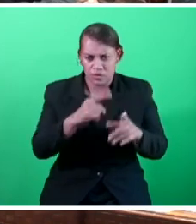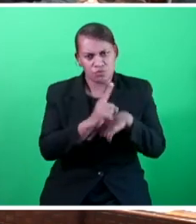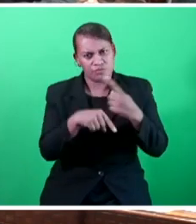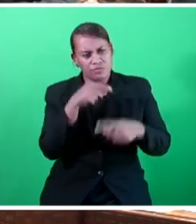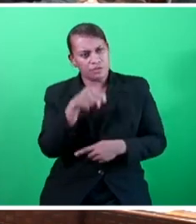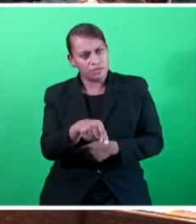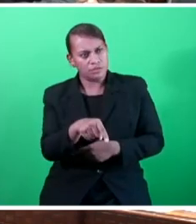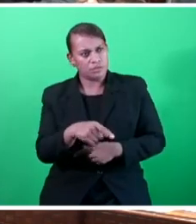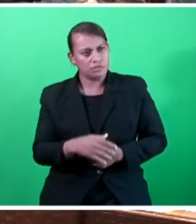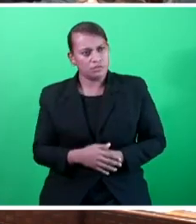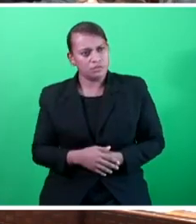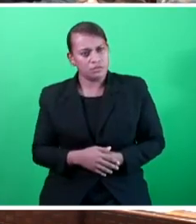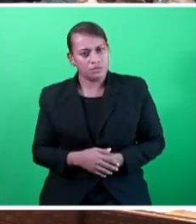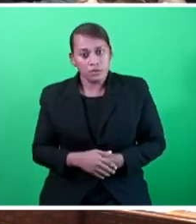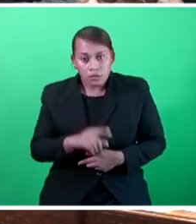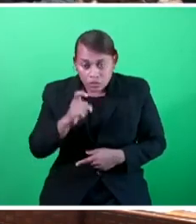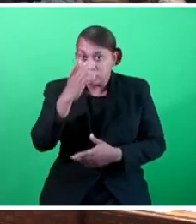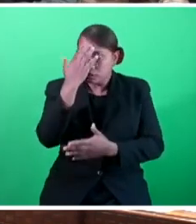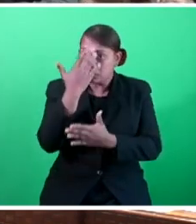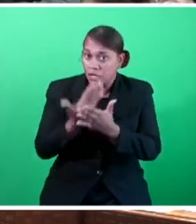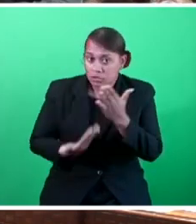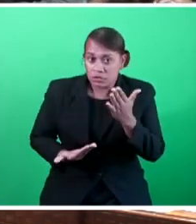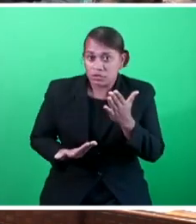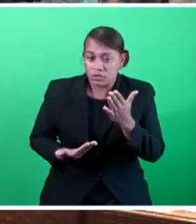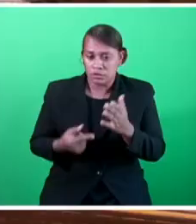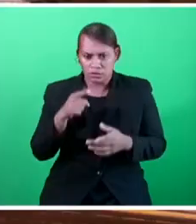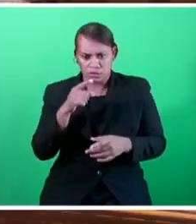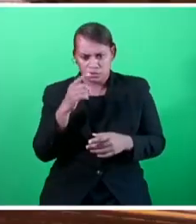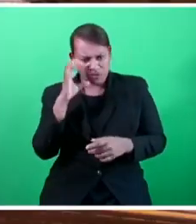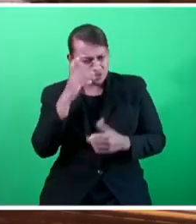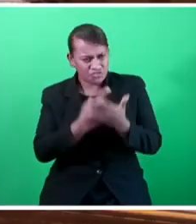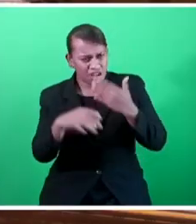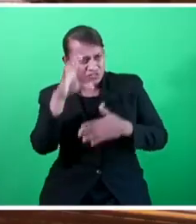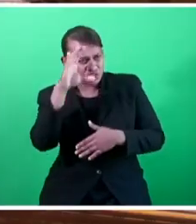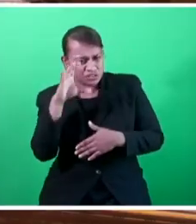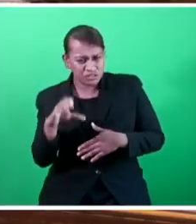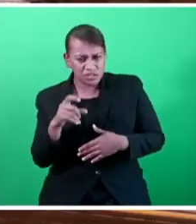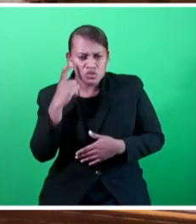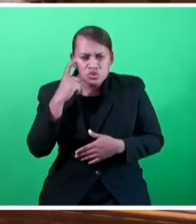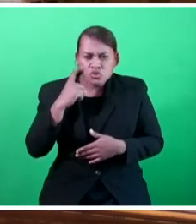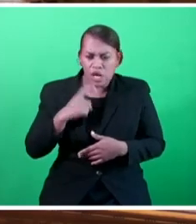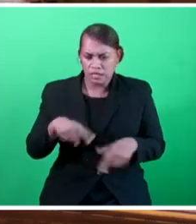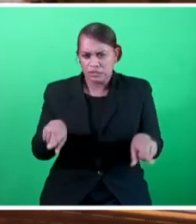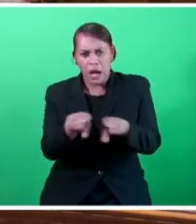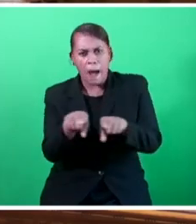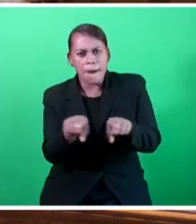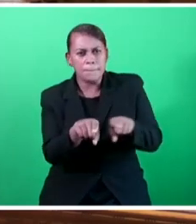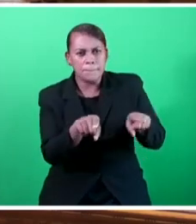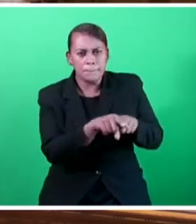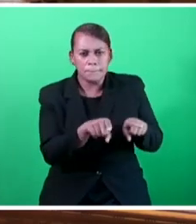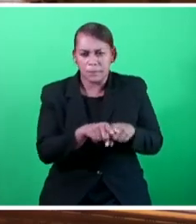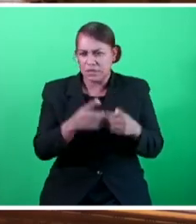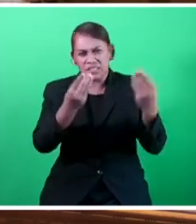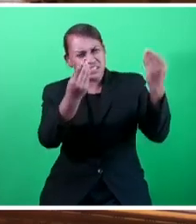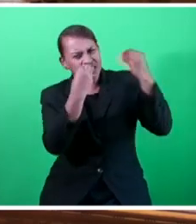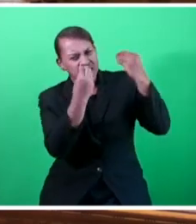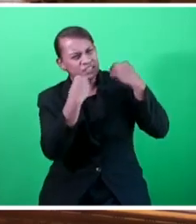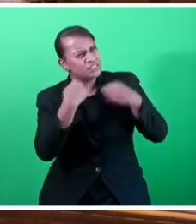Order. The experiences of other nations who have tried the same teach us that